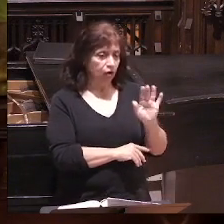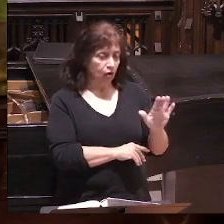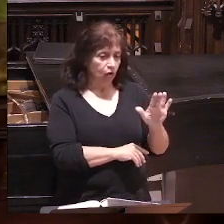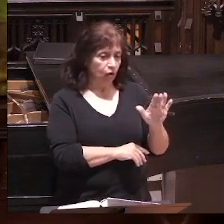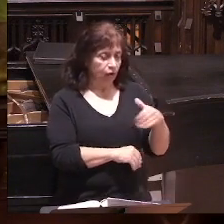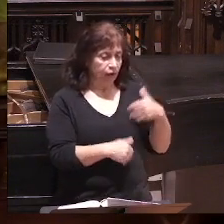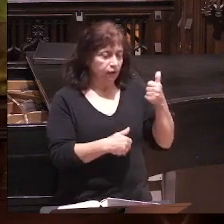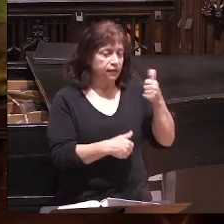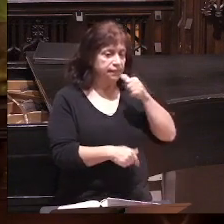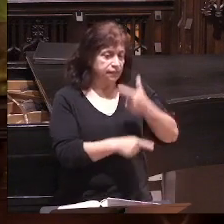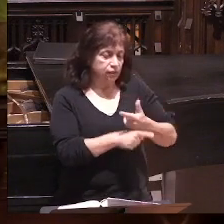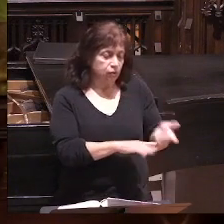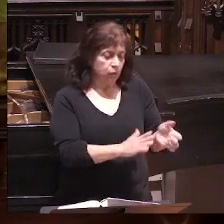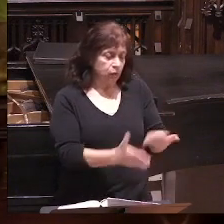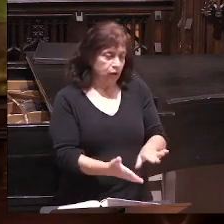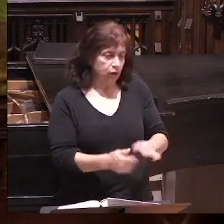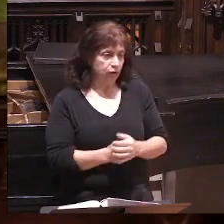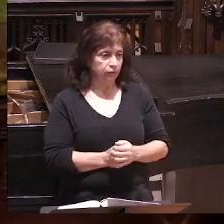youngest sister.